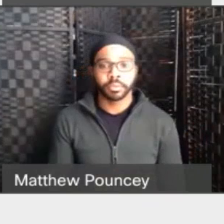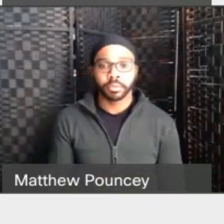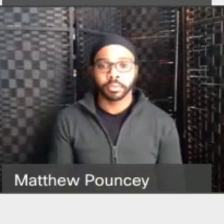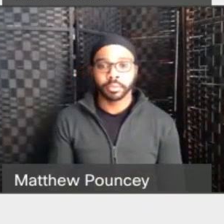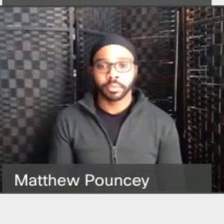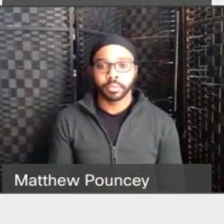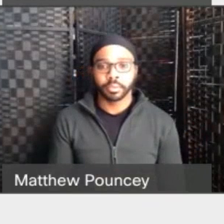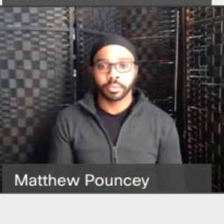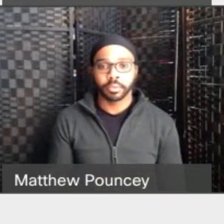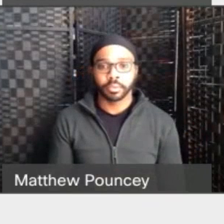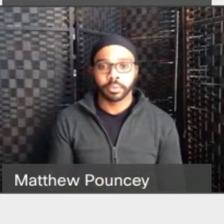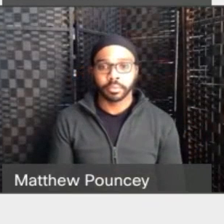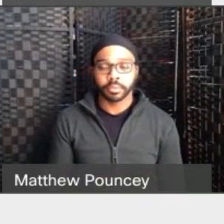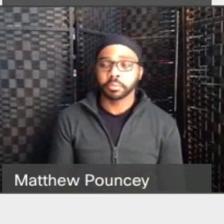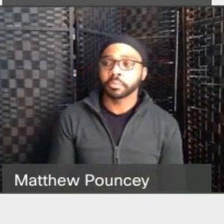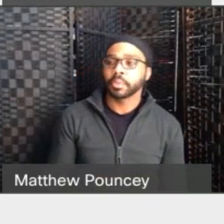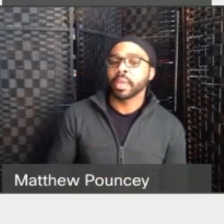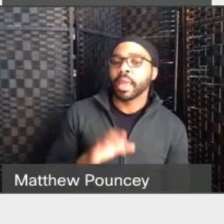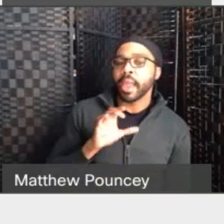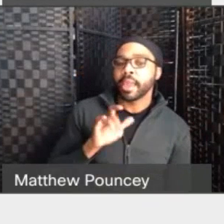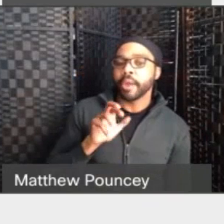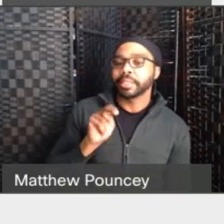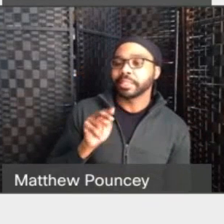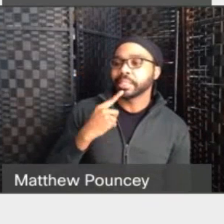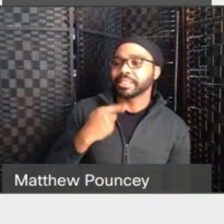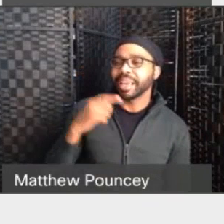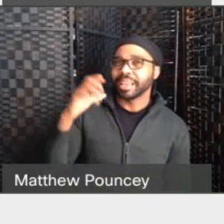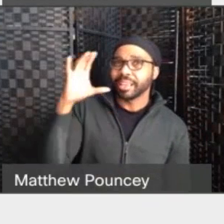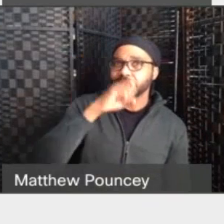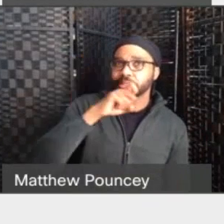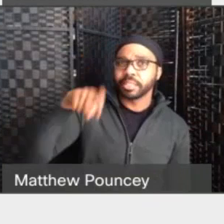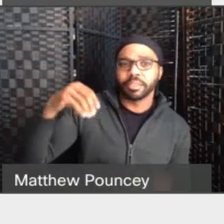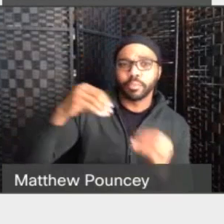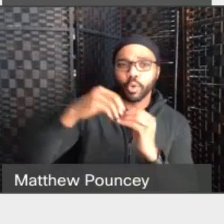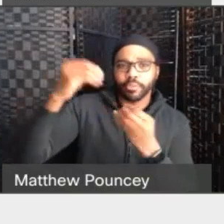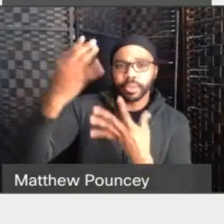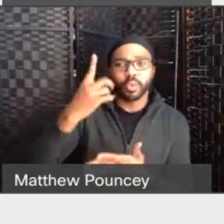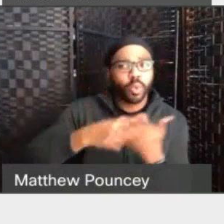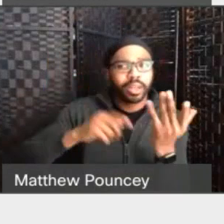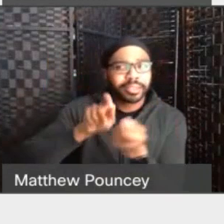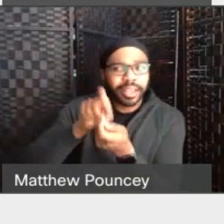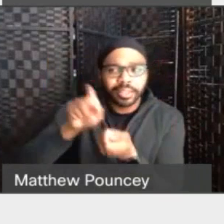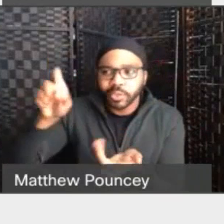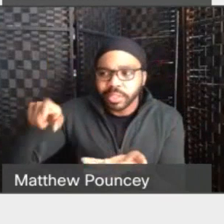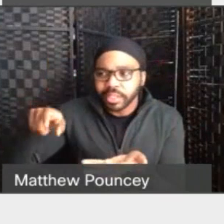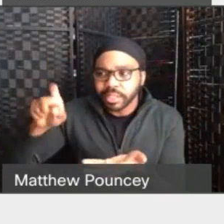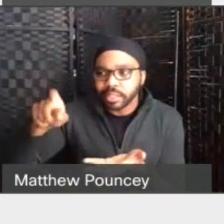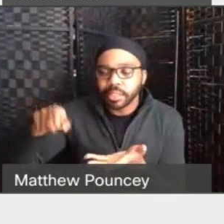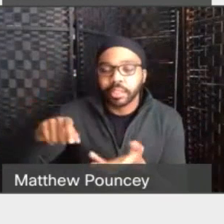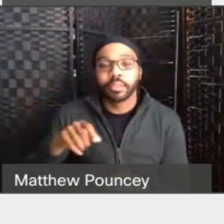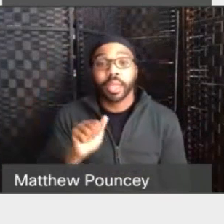I guess I would need more information of what exactly is needed. I don't necessarily. It sounds like they understand. don't